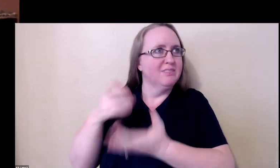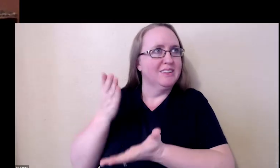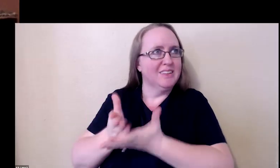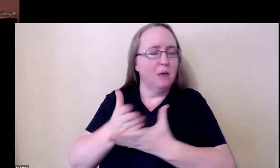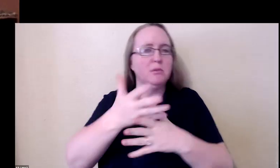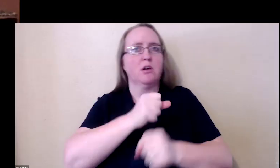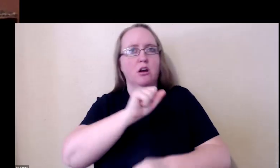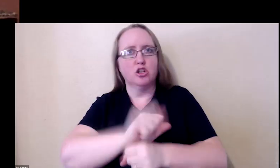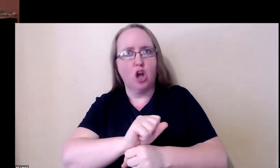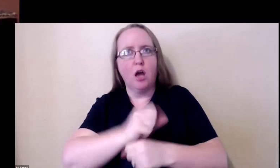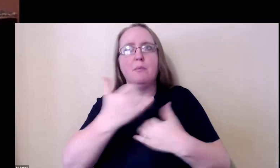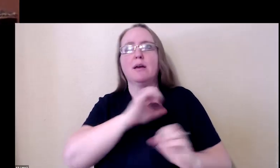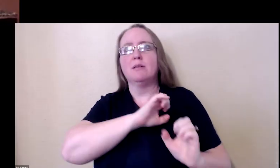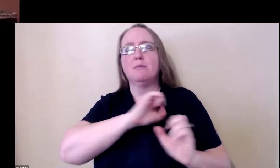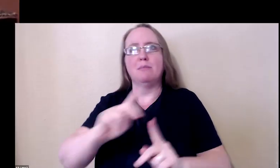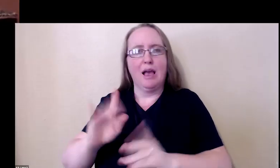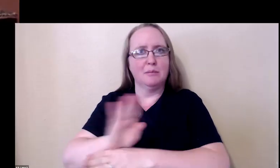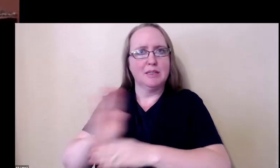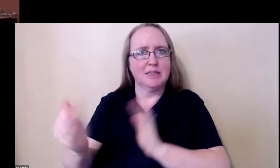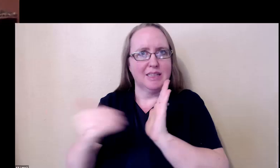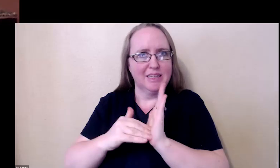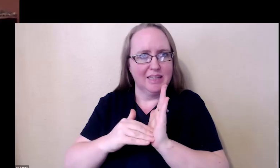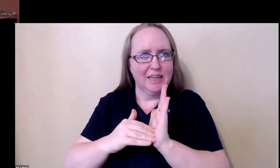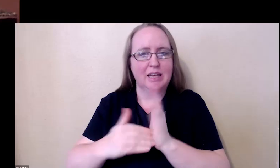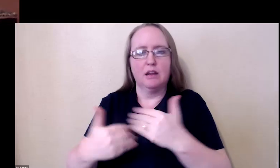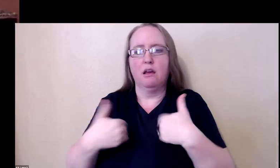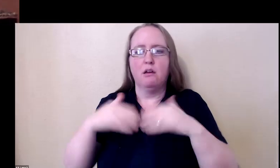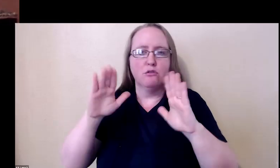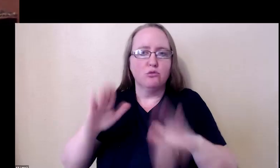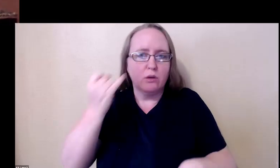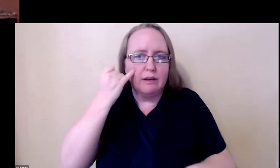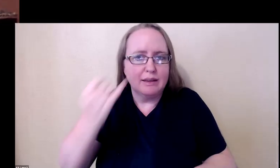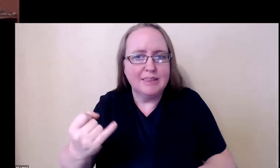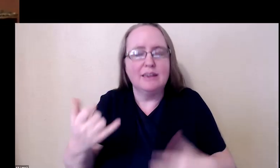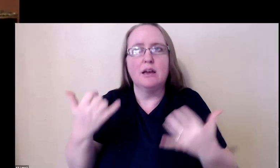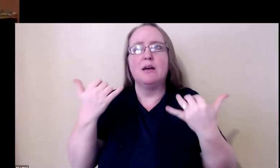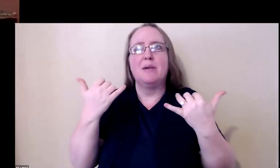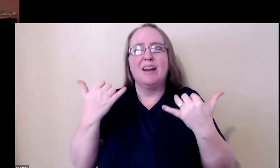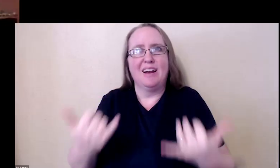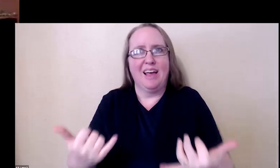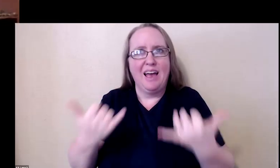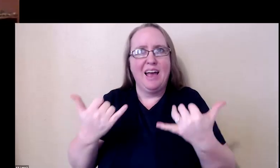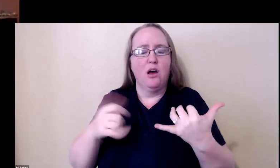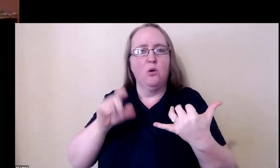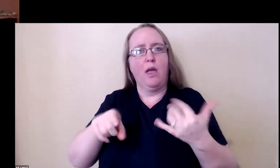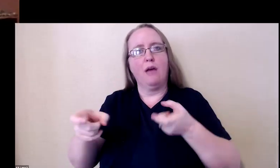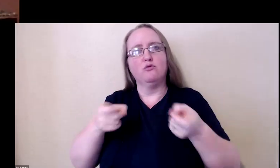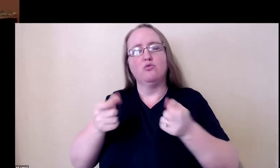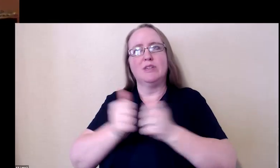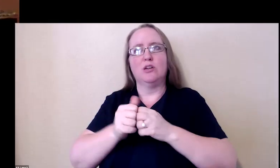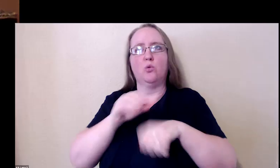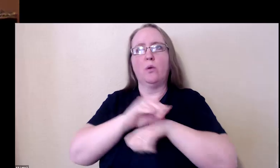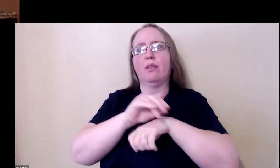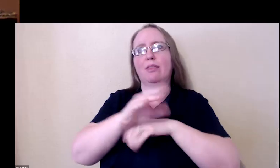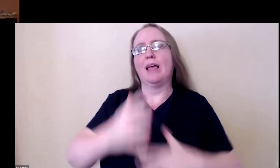job. He's back again in business. He has this great idea. And now we are having to deal with counselors who